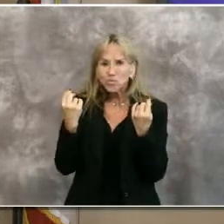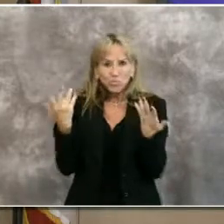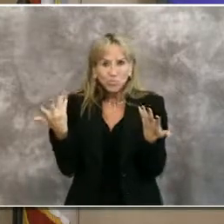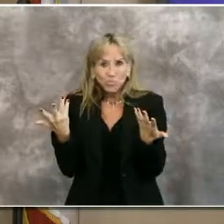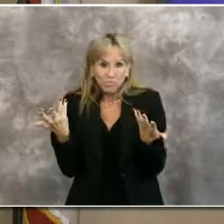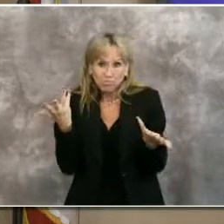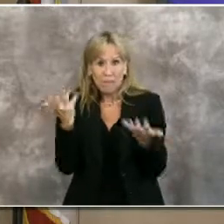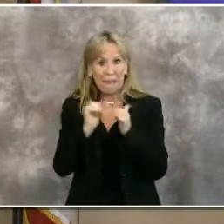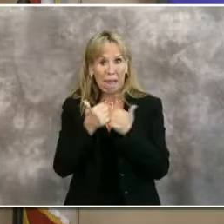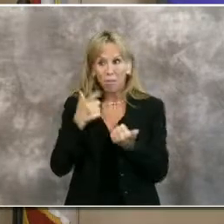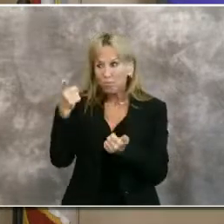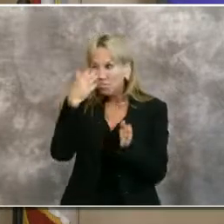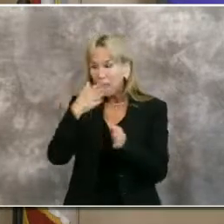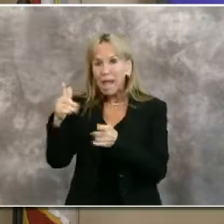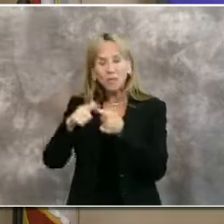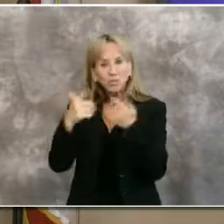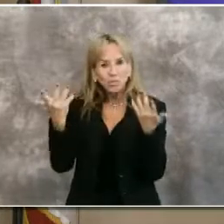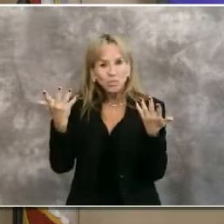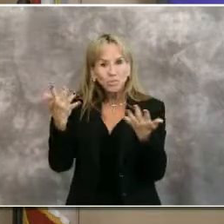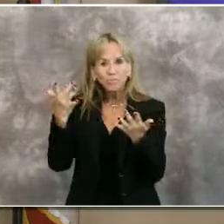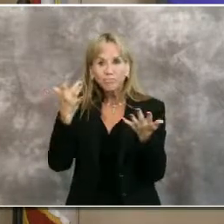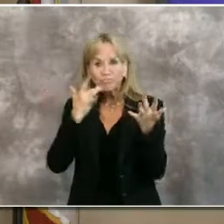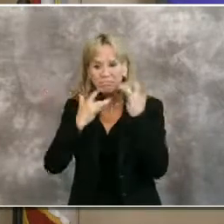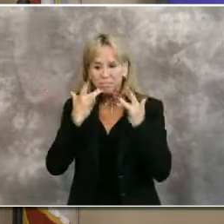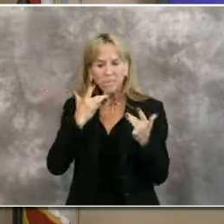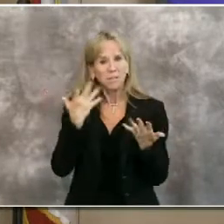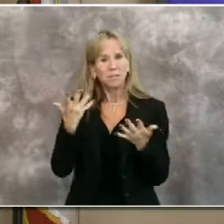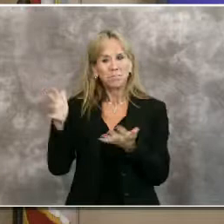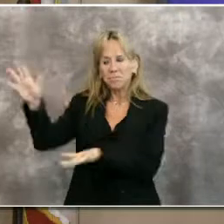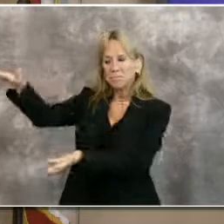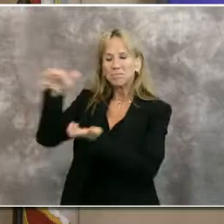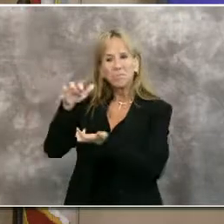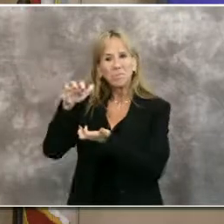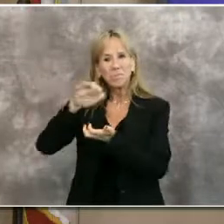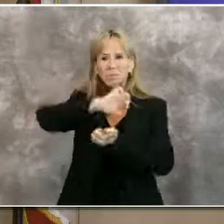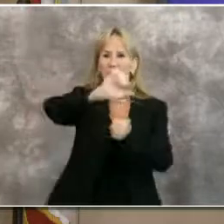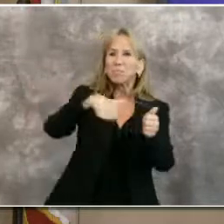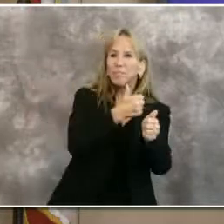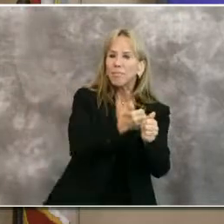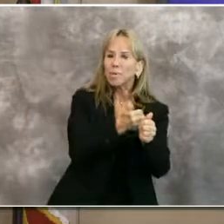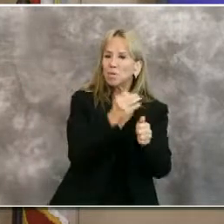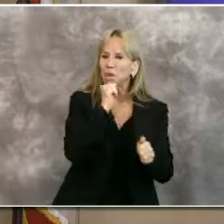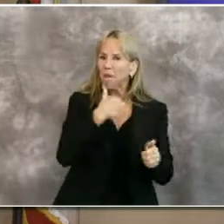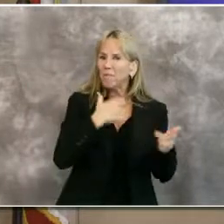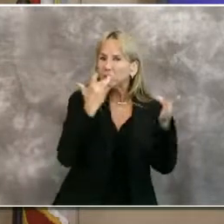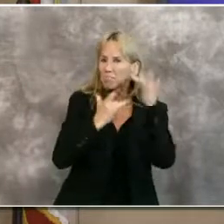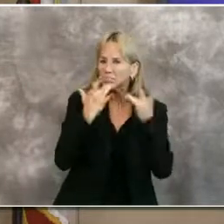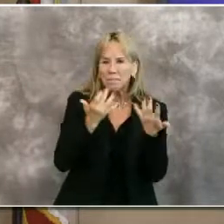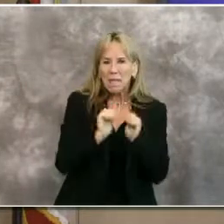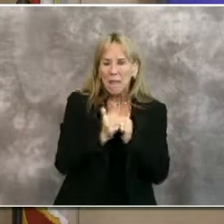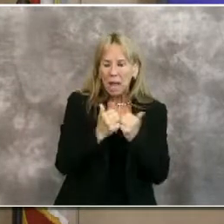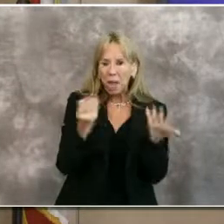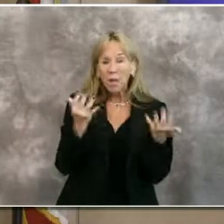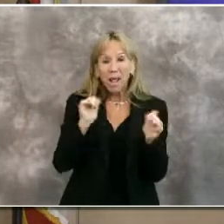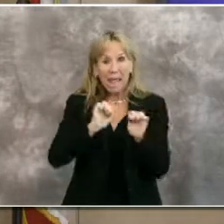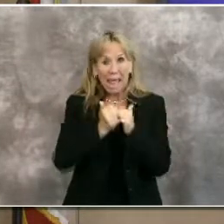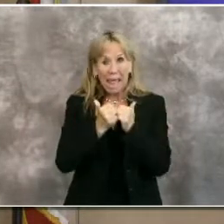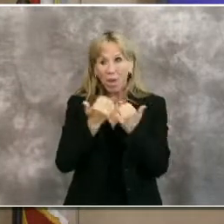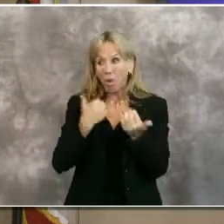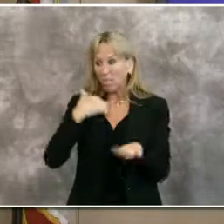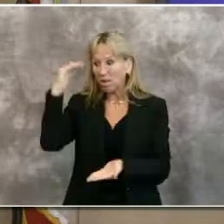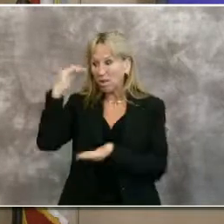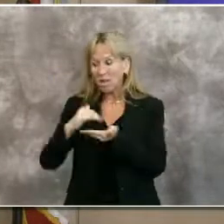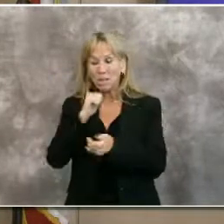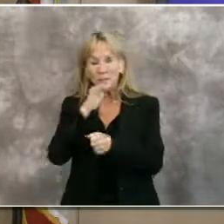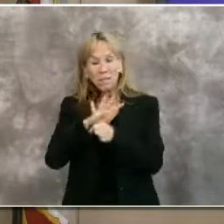address that shortage and possibly on the cause of the shortage of tests and how that's impacting